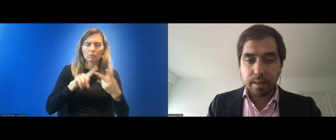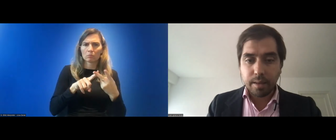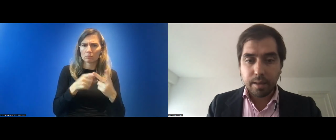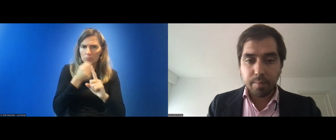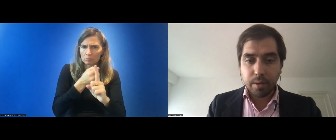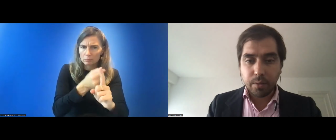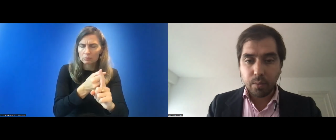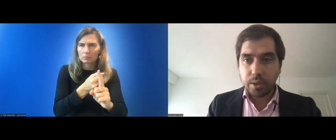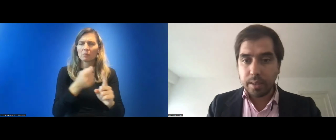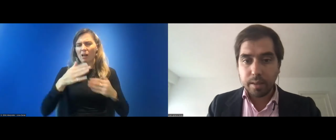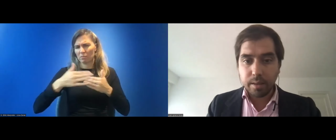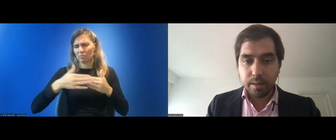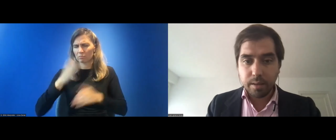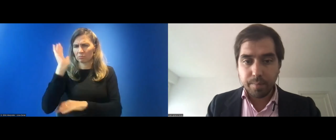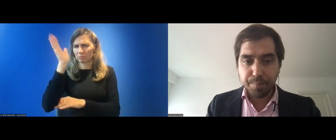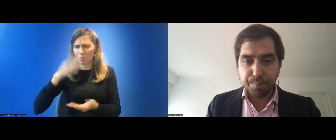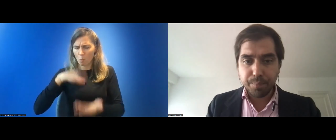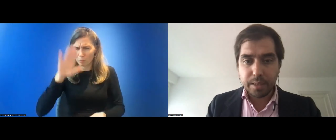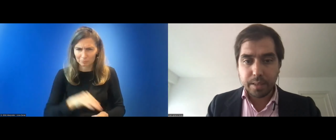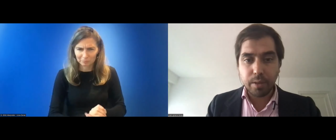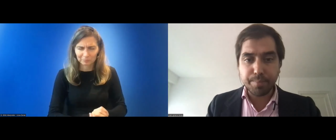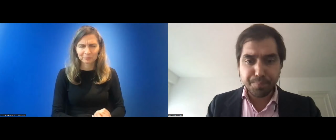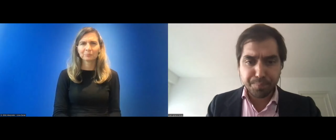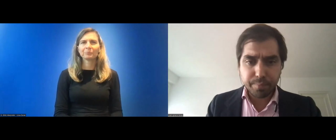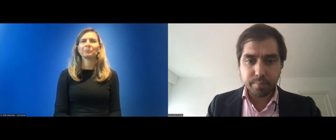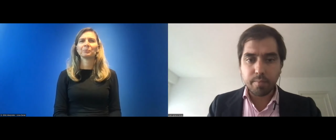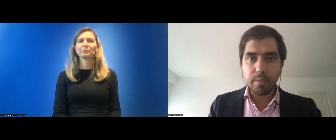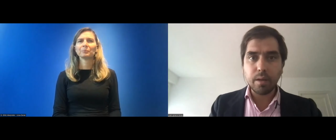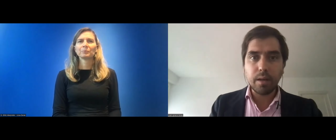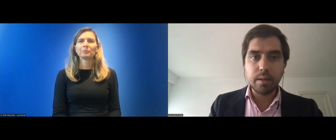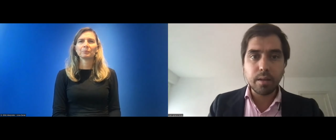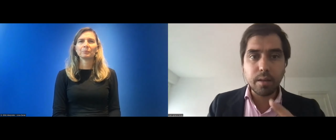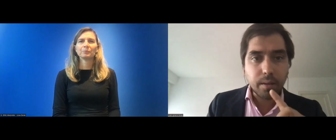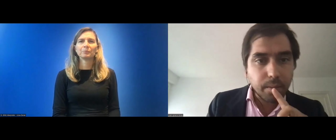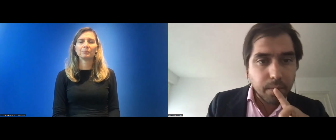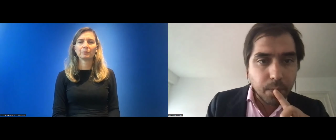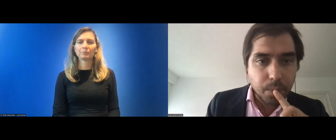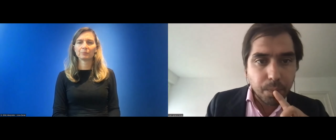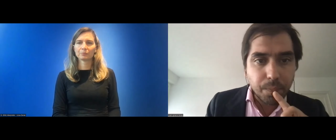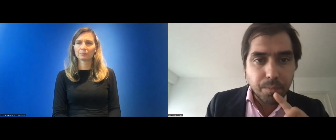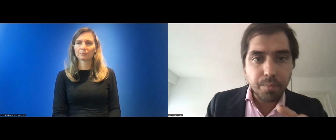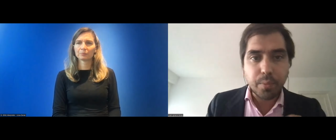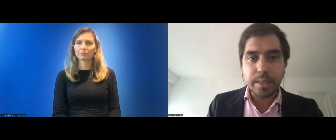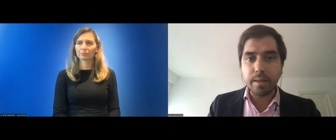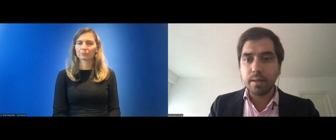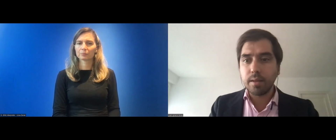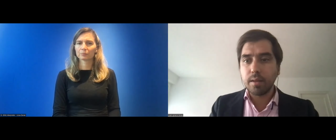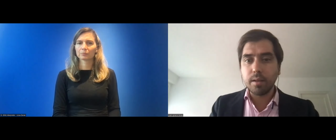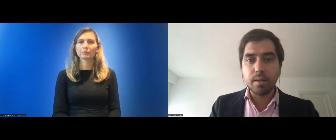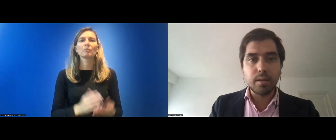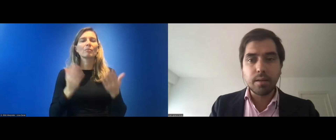that come, I'd like to share the screen and